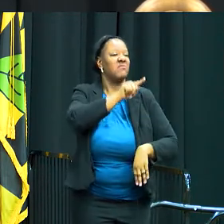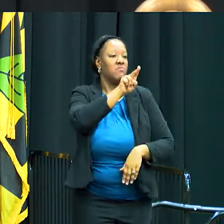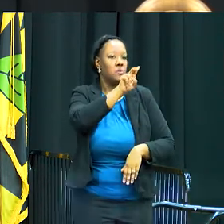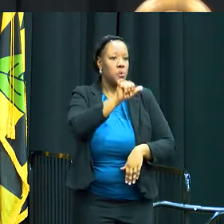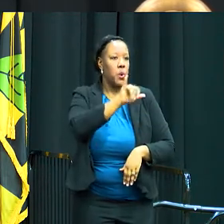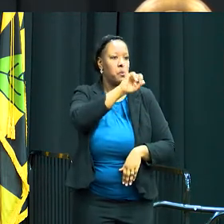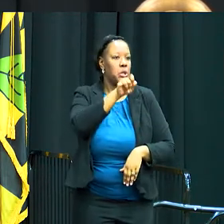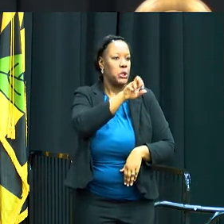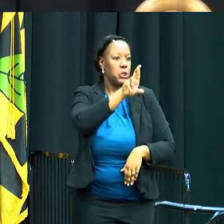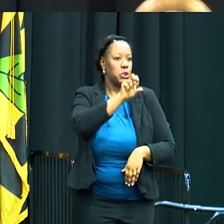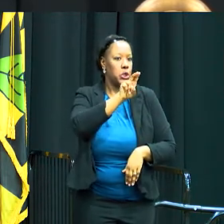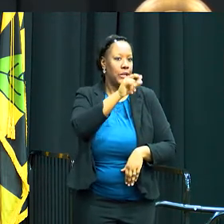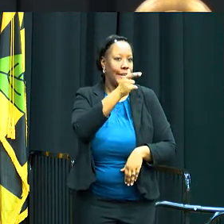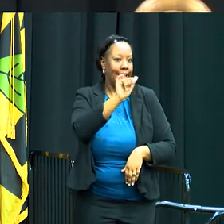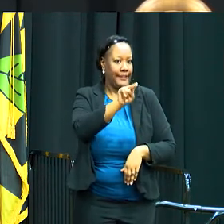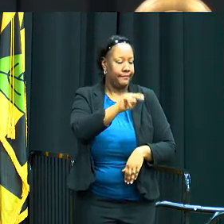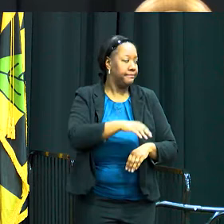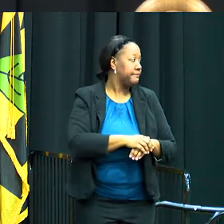Jernigan.